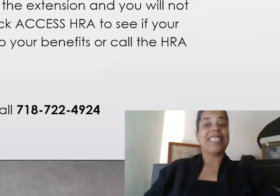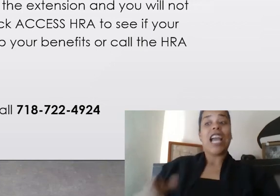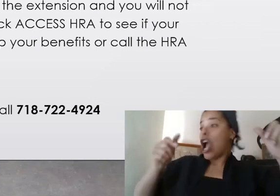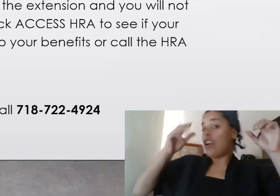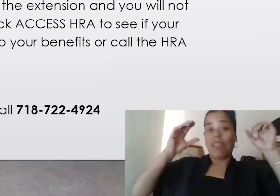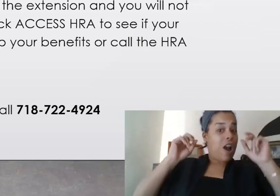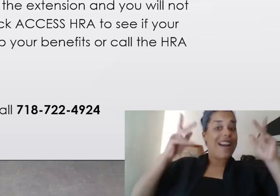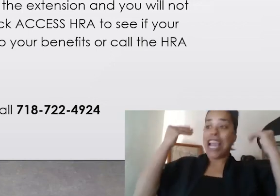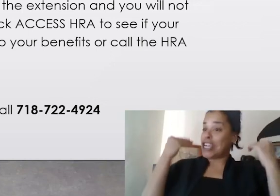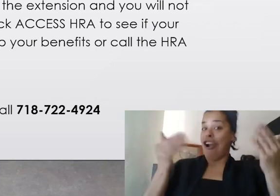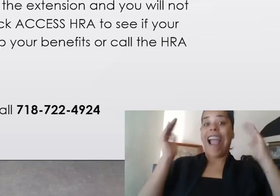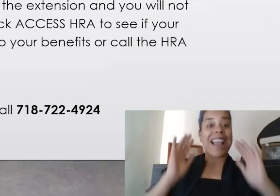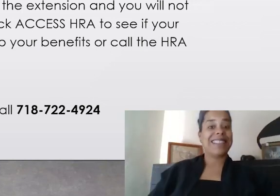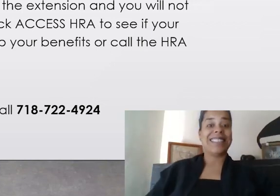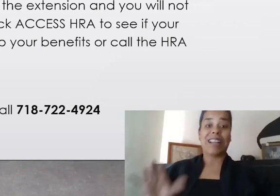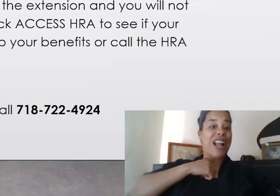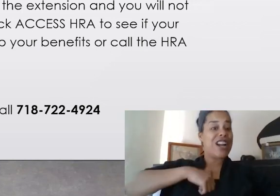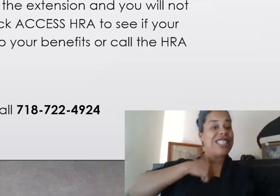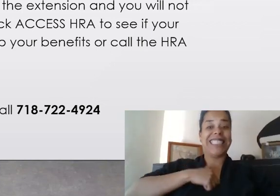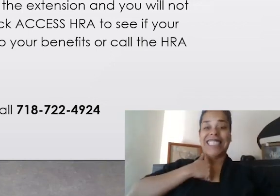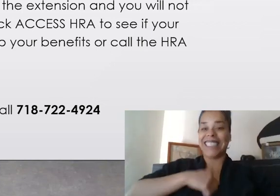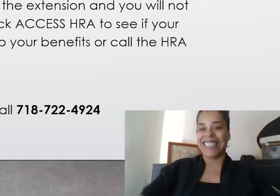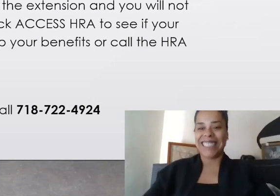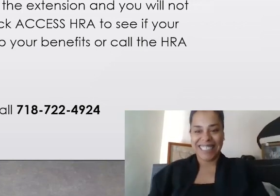for it. I'm there sorry. you go.